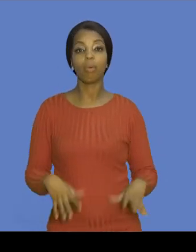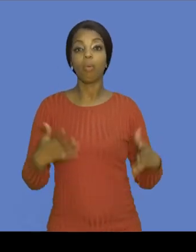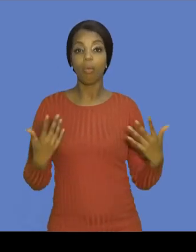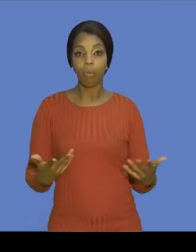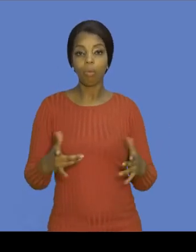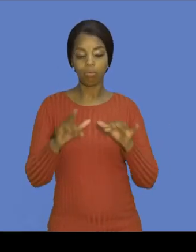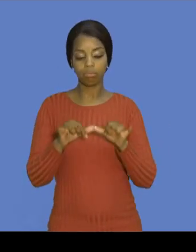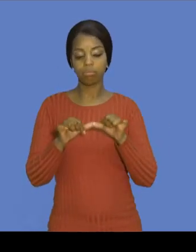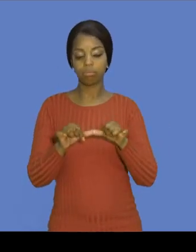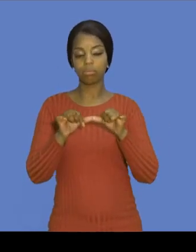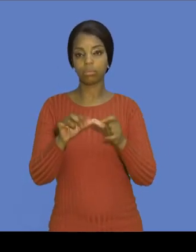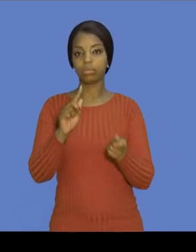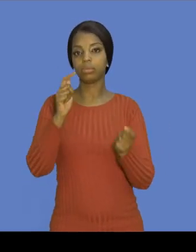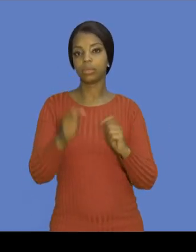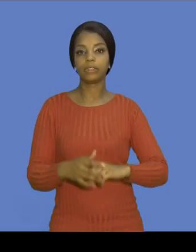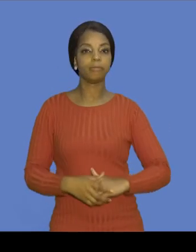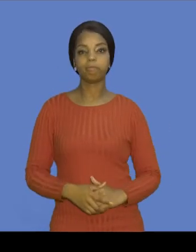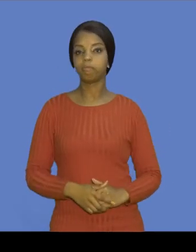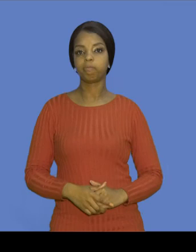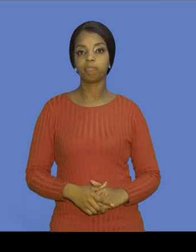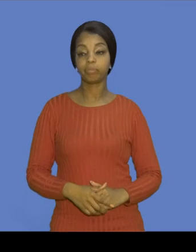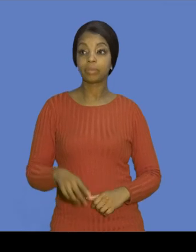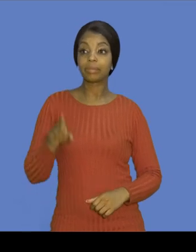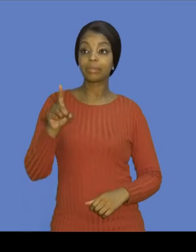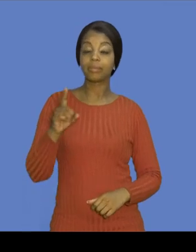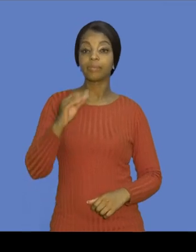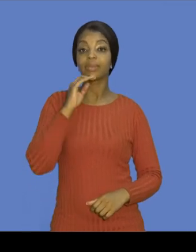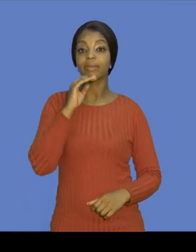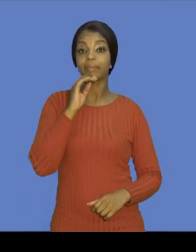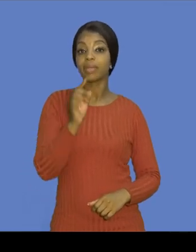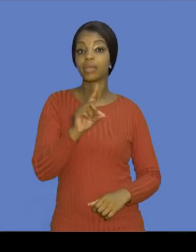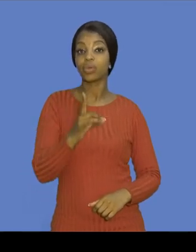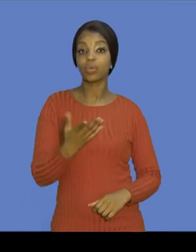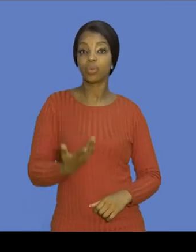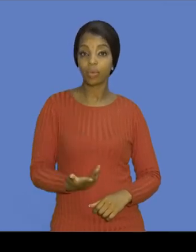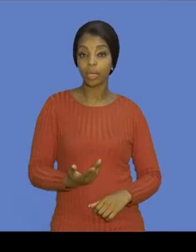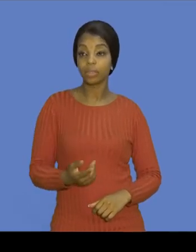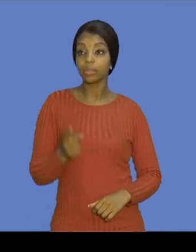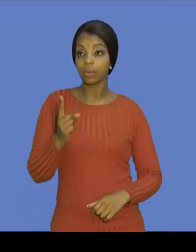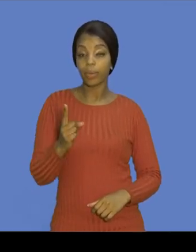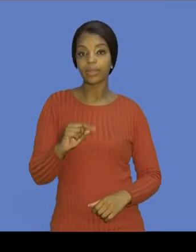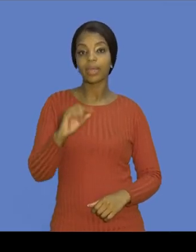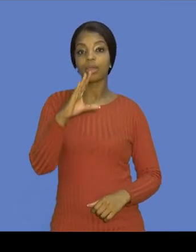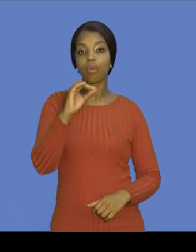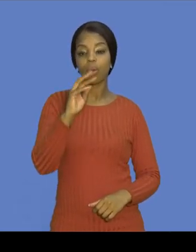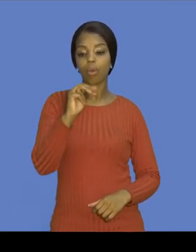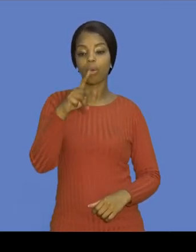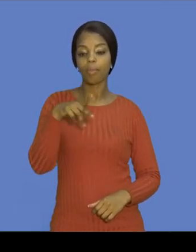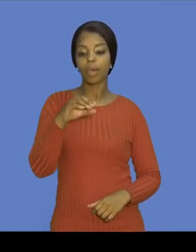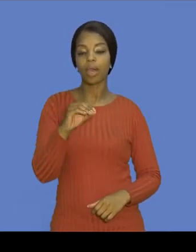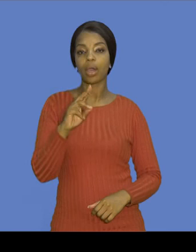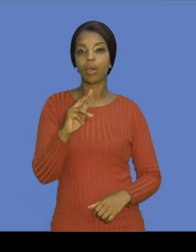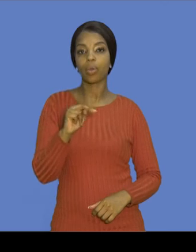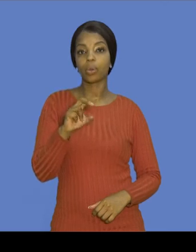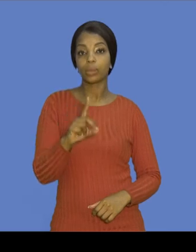a constant rate of change. And what this means is with a compound interest or with compound growth,